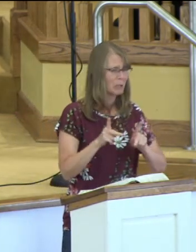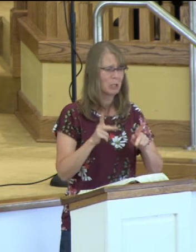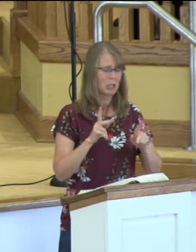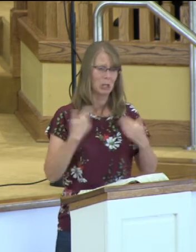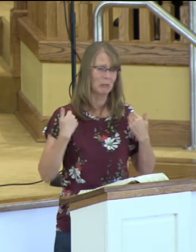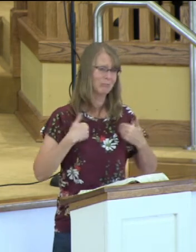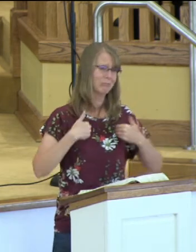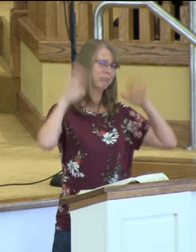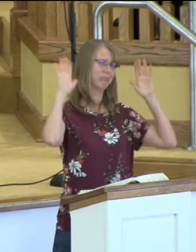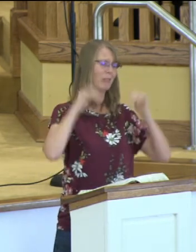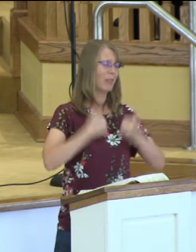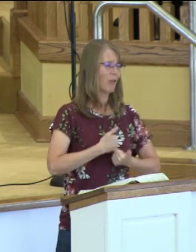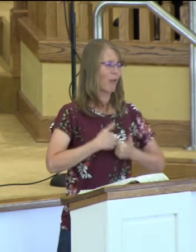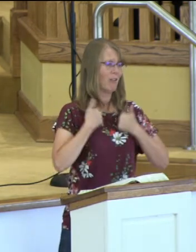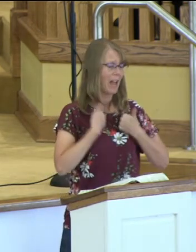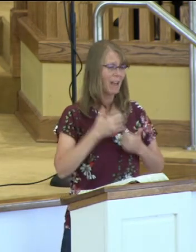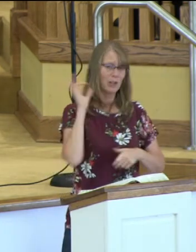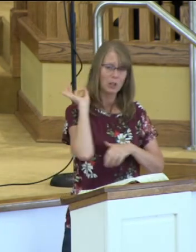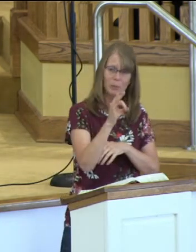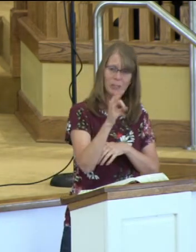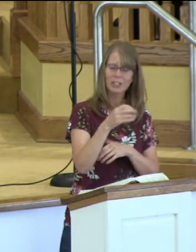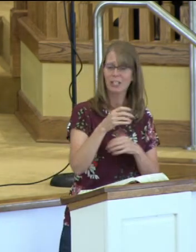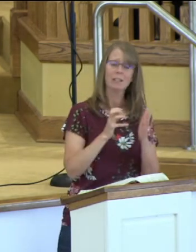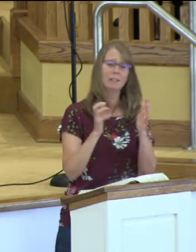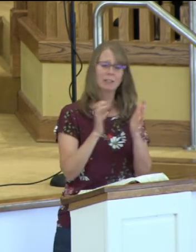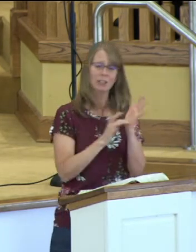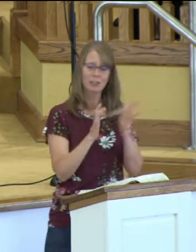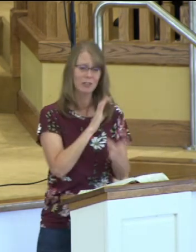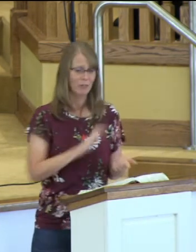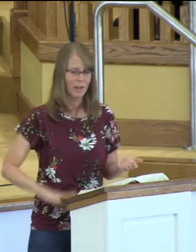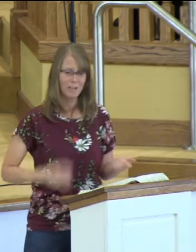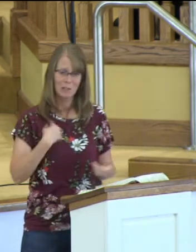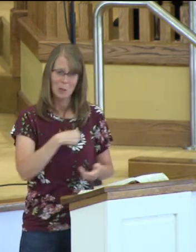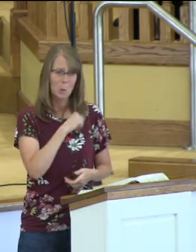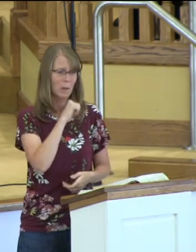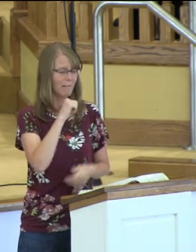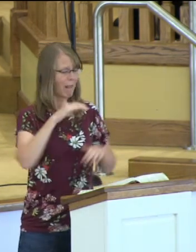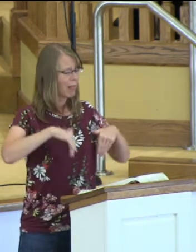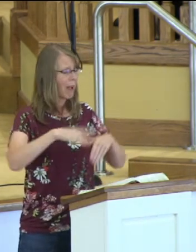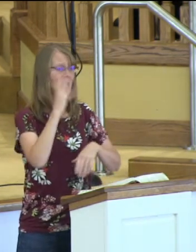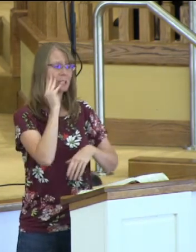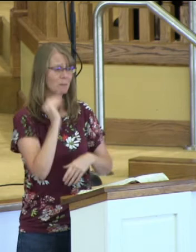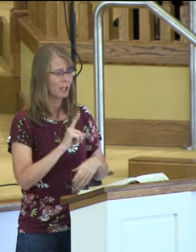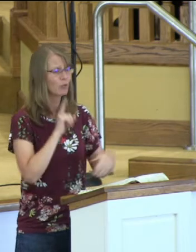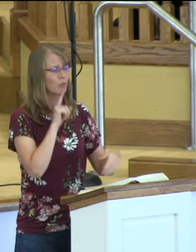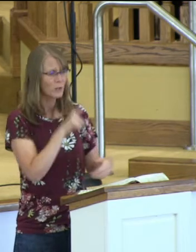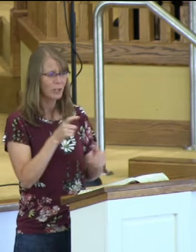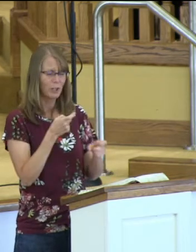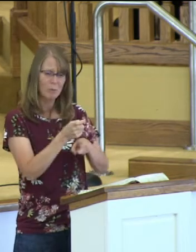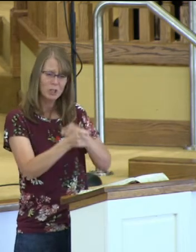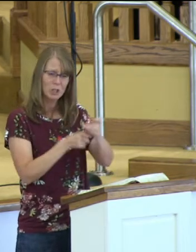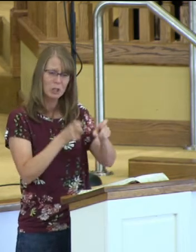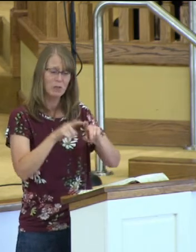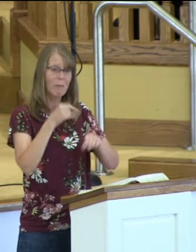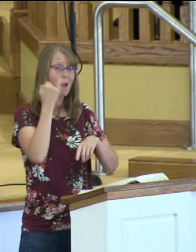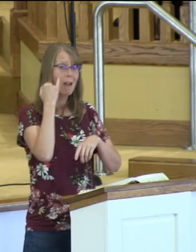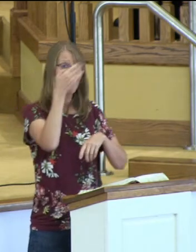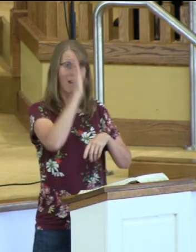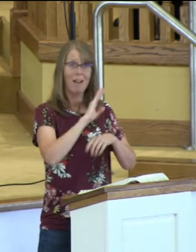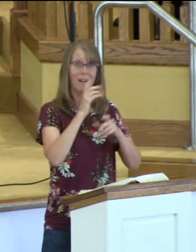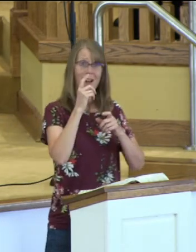Jesus Christ. We don't quite know what real persecution looks like, but I would figure at some point, if God continues to tarry, we will.